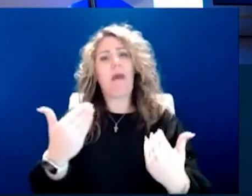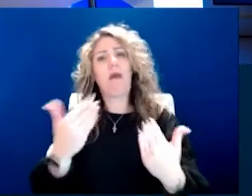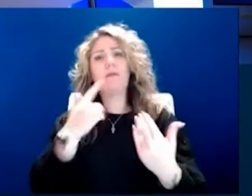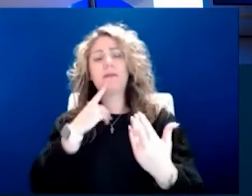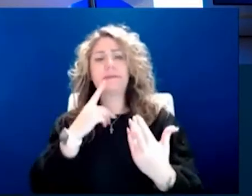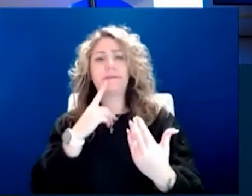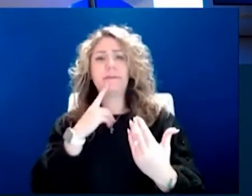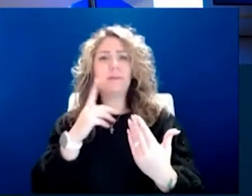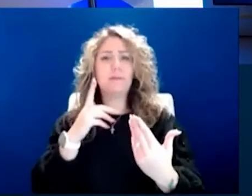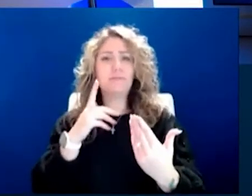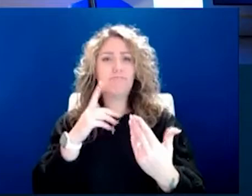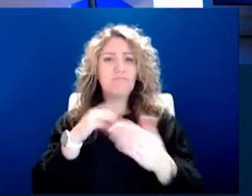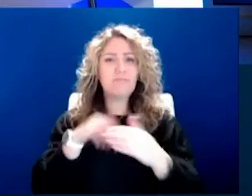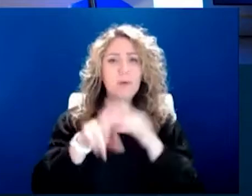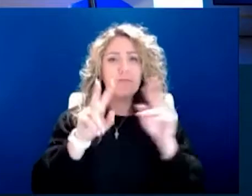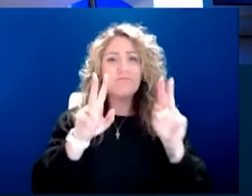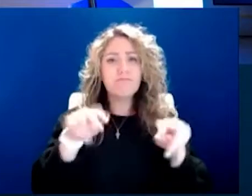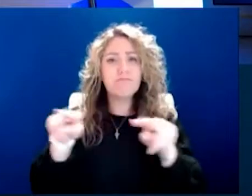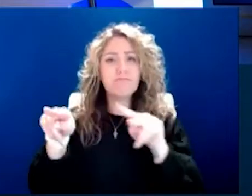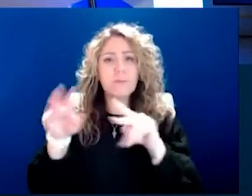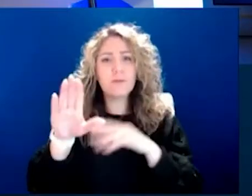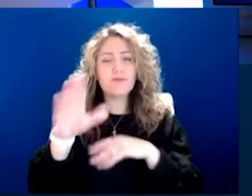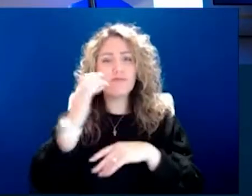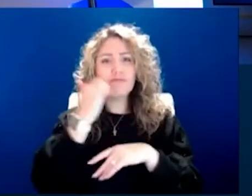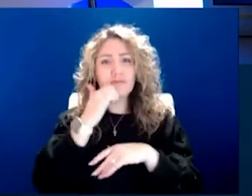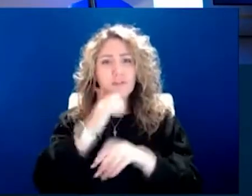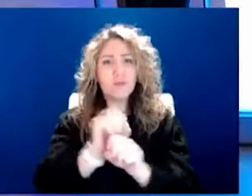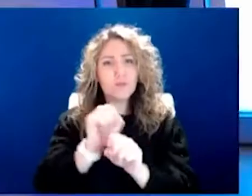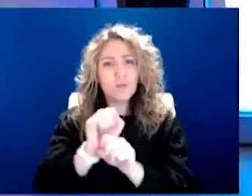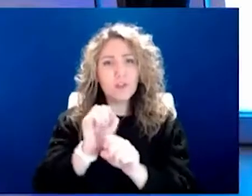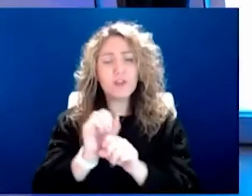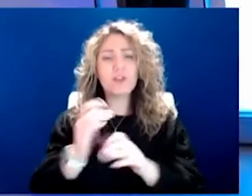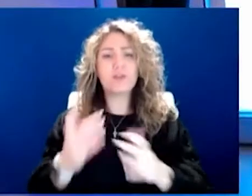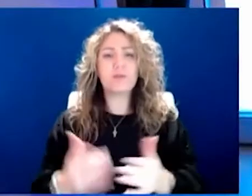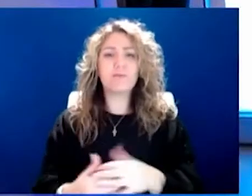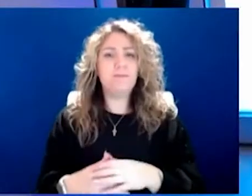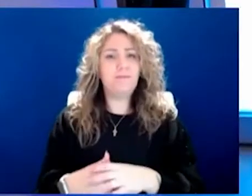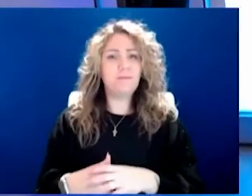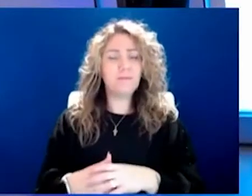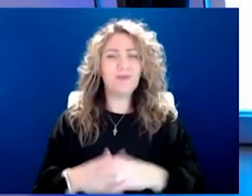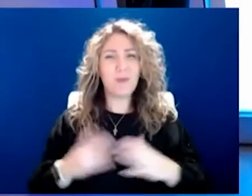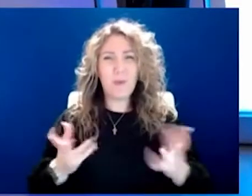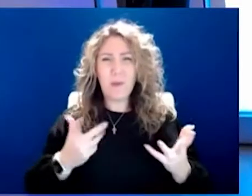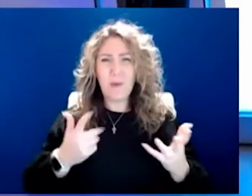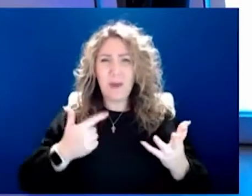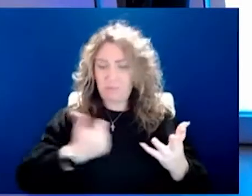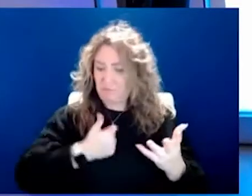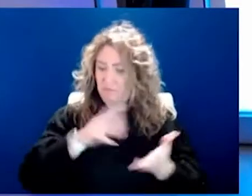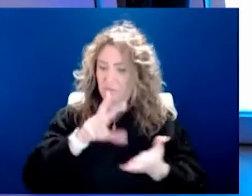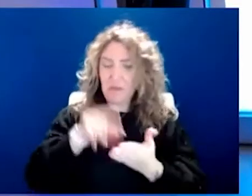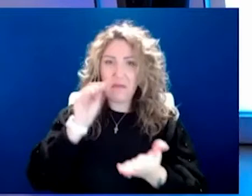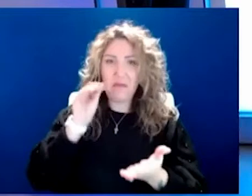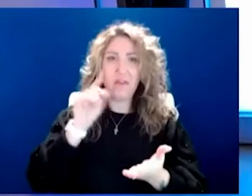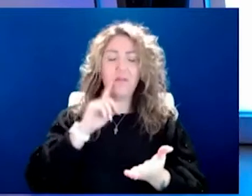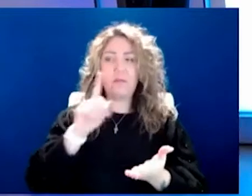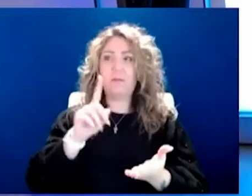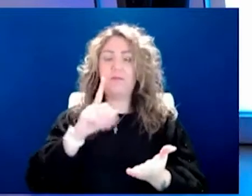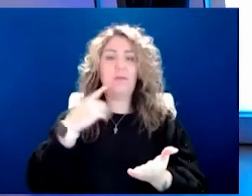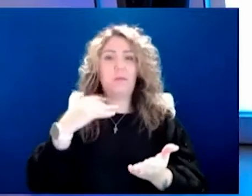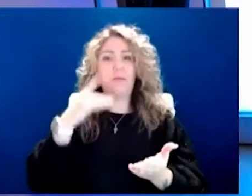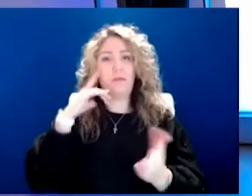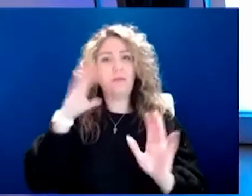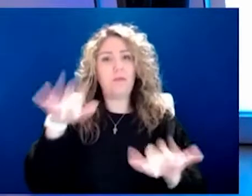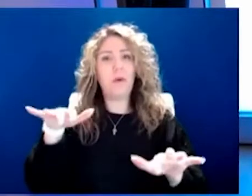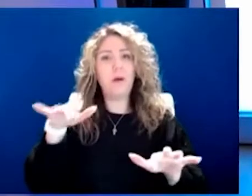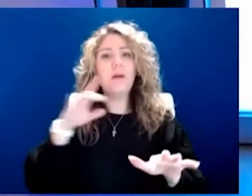what's going on in your daily life. And what I really learned and what struck me and when I walked out was that you